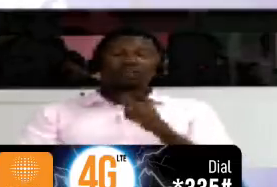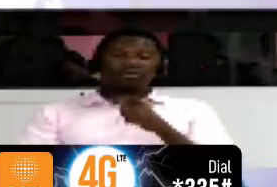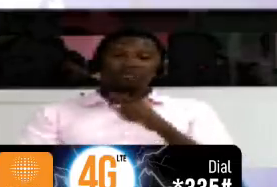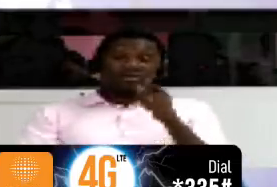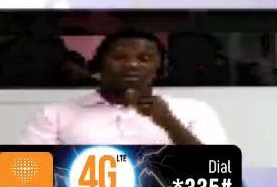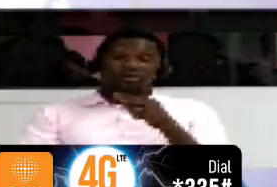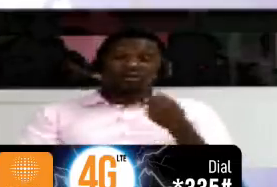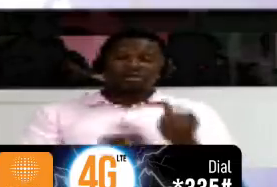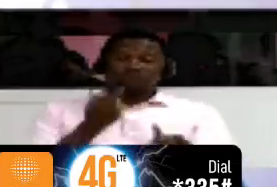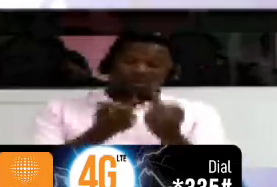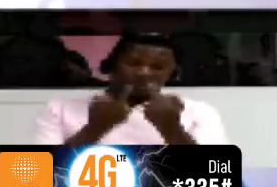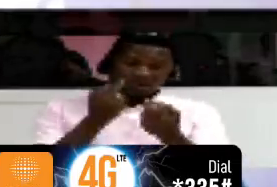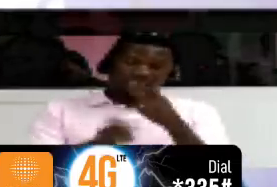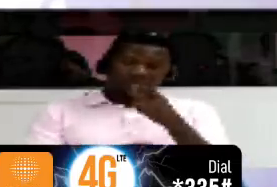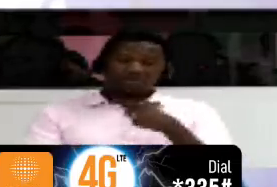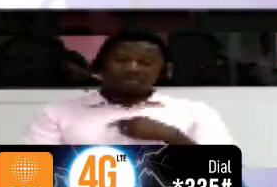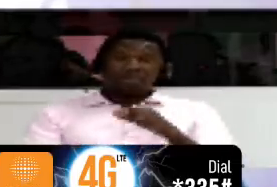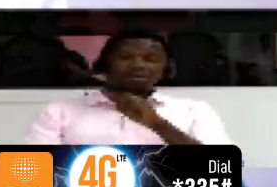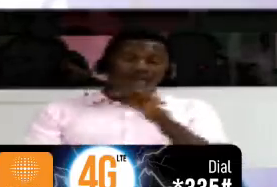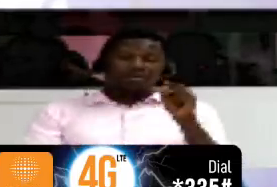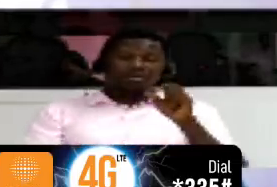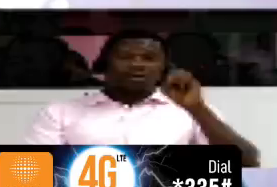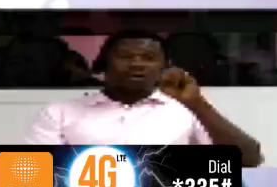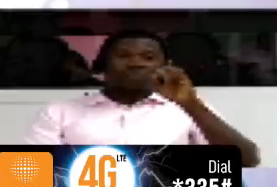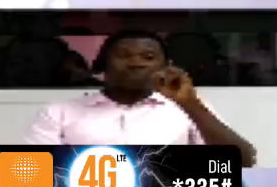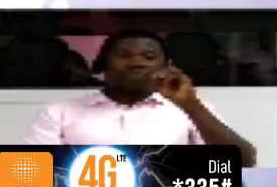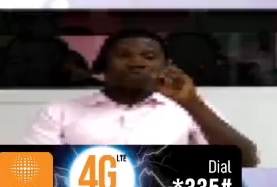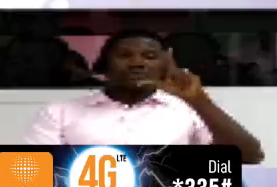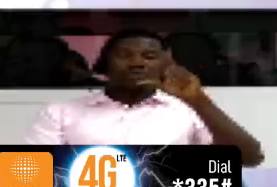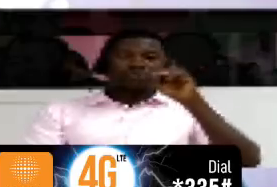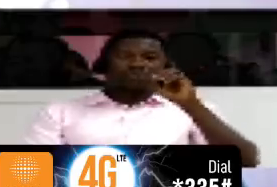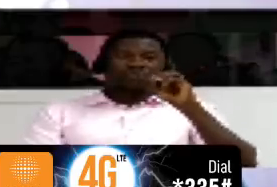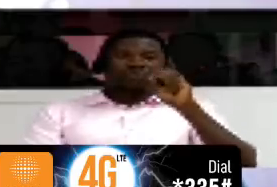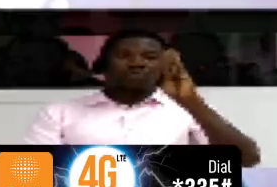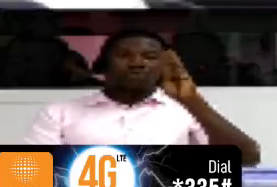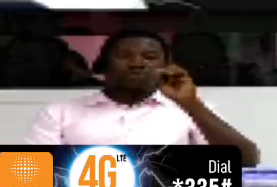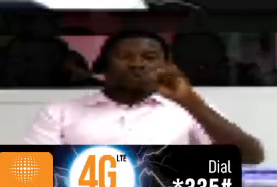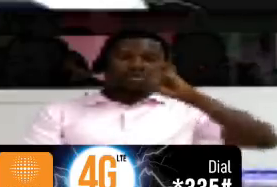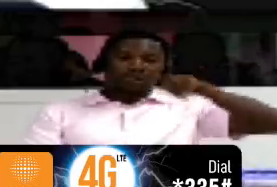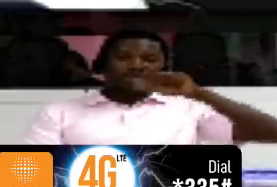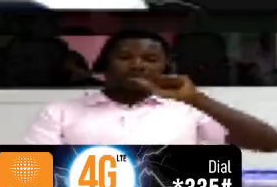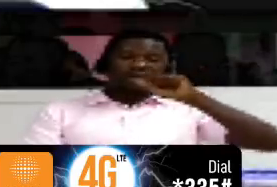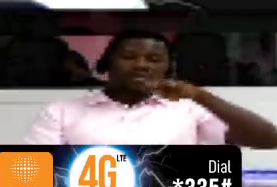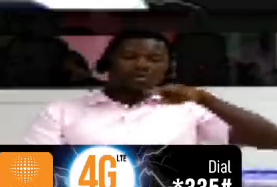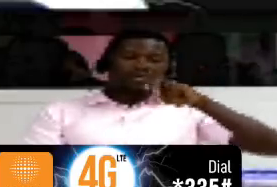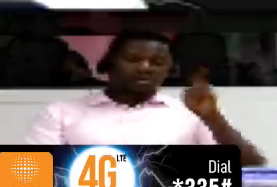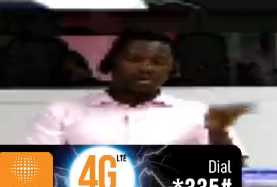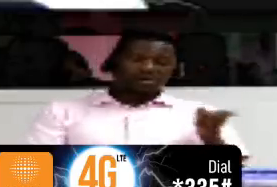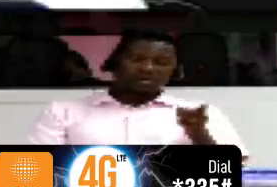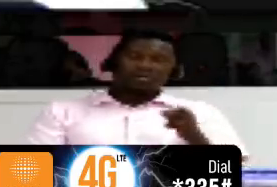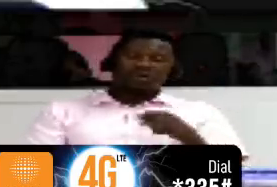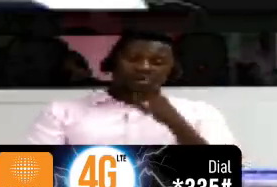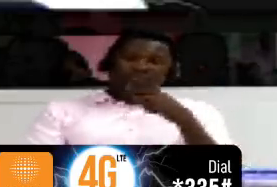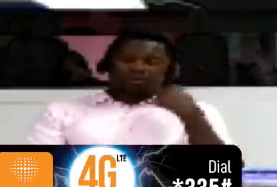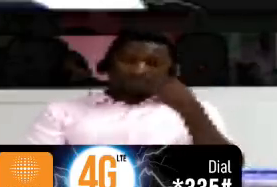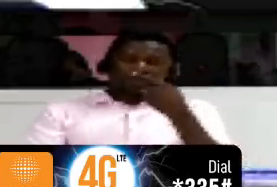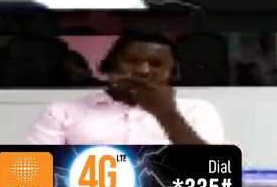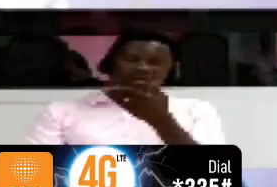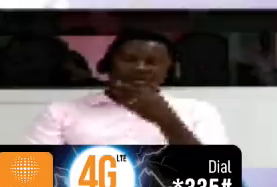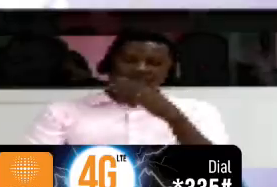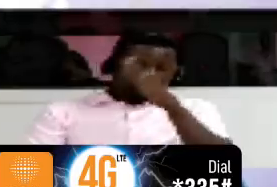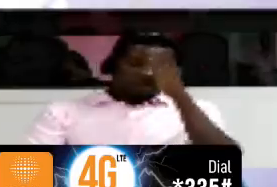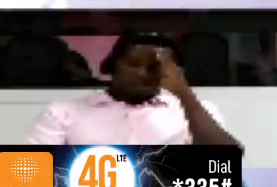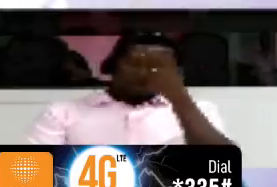Solo Bojang. He still lives in Brikamanyambai. So prior to that day, you knew Solo Bojang. Is that